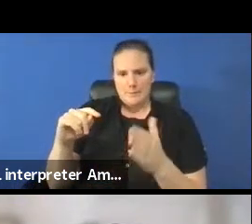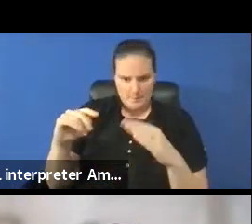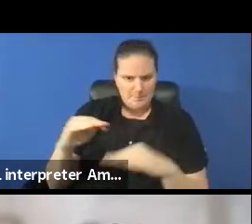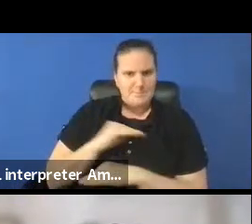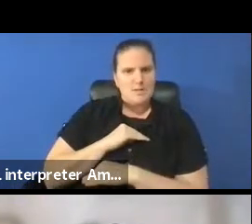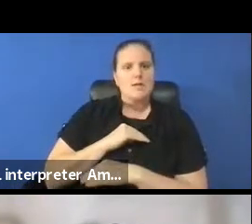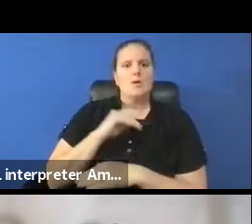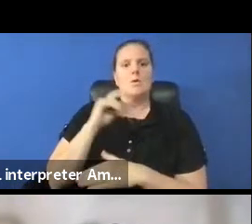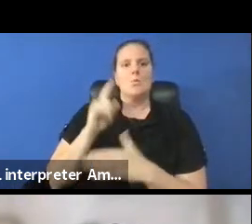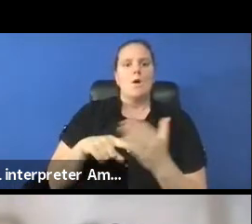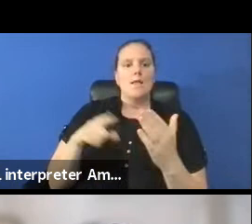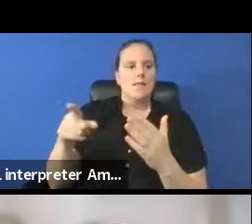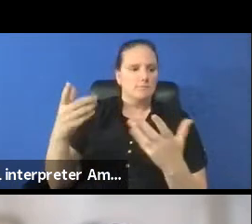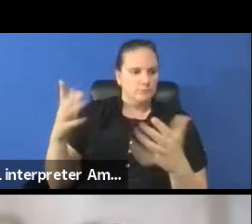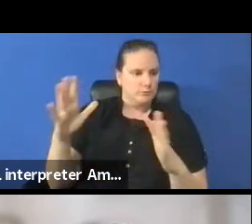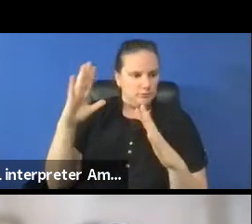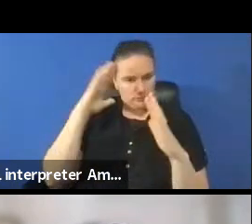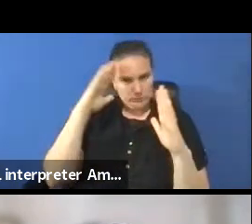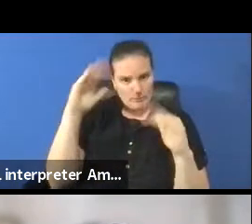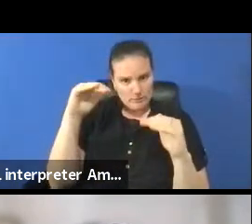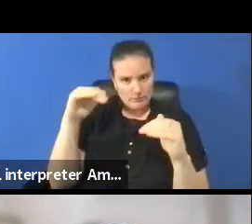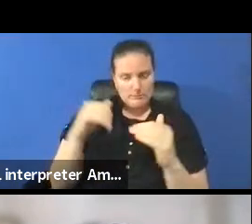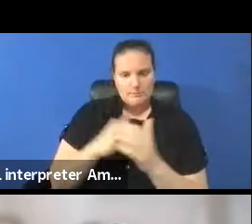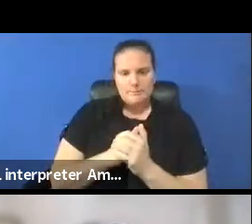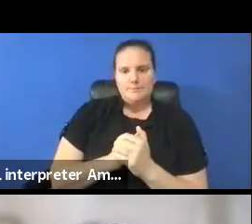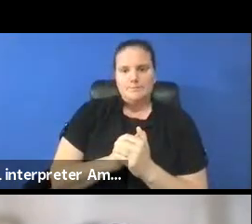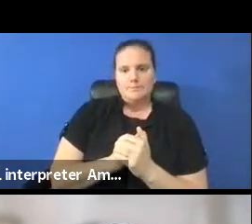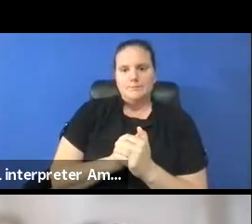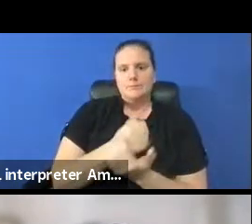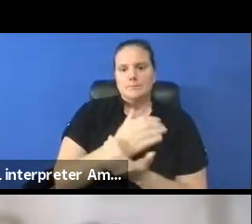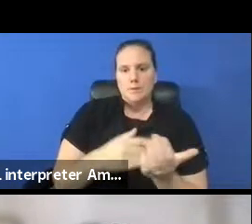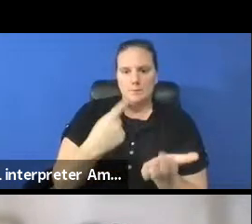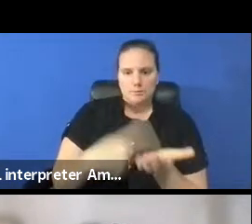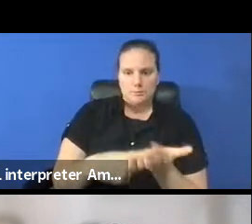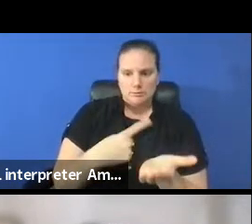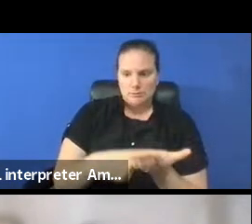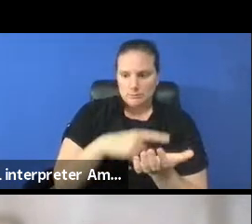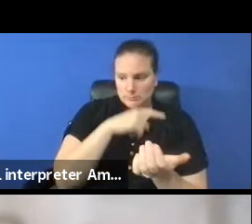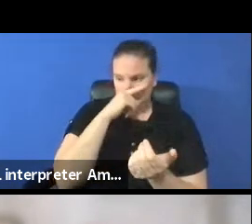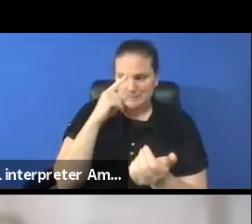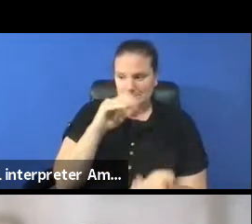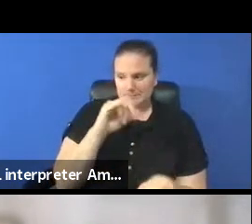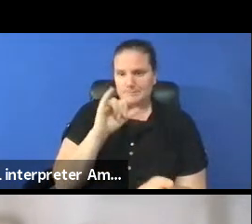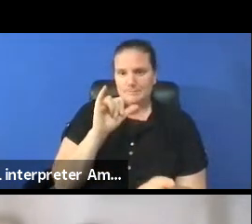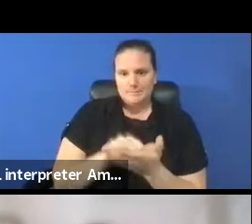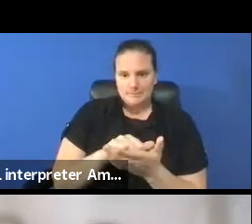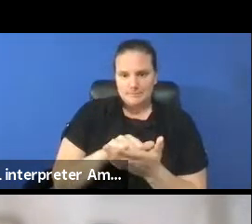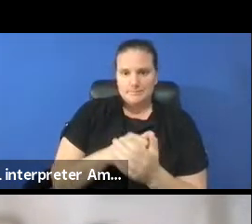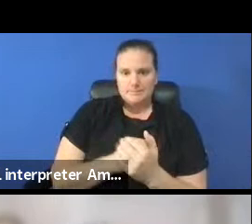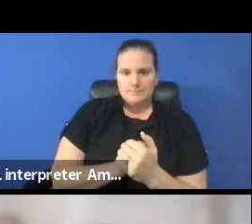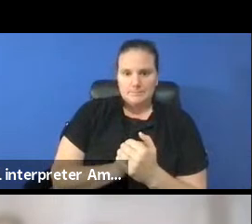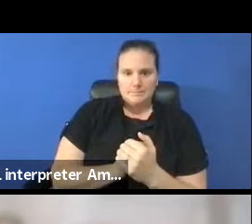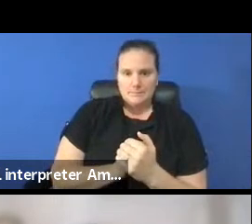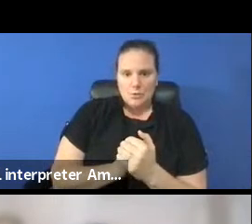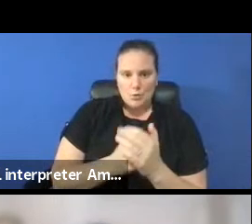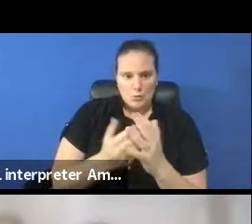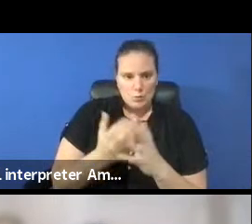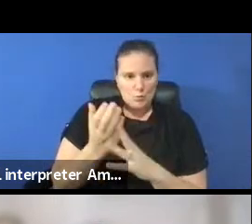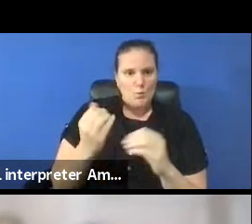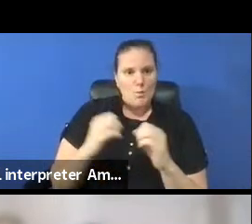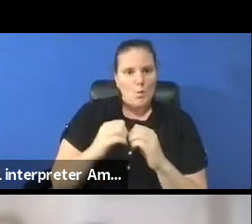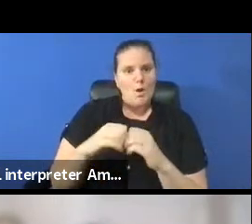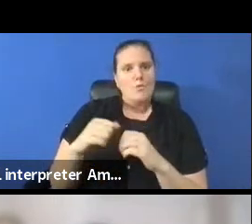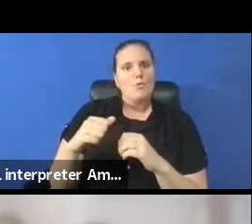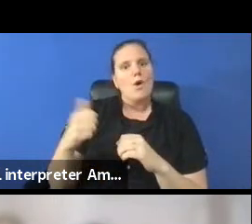or expected. There was just some discussion that I think came through more for the